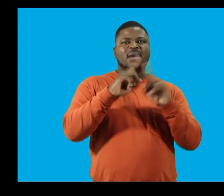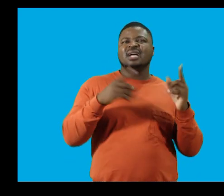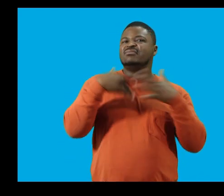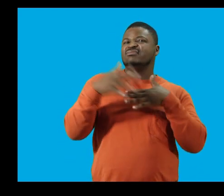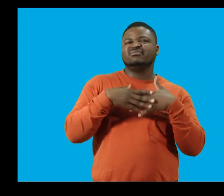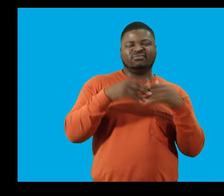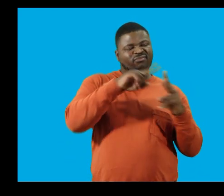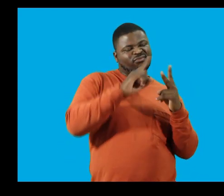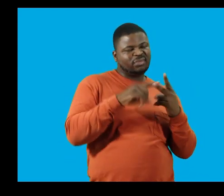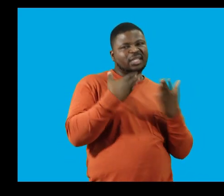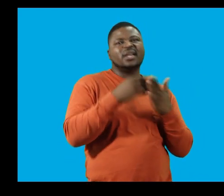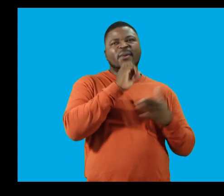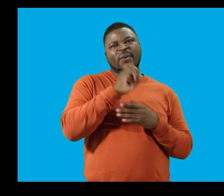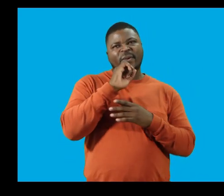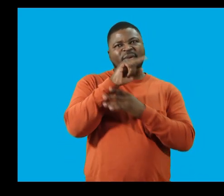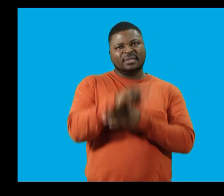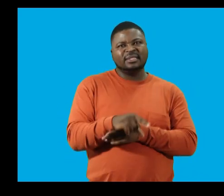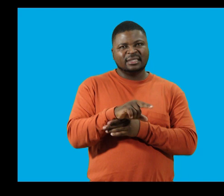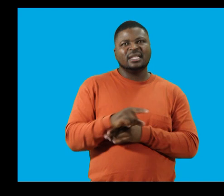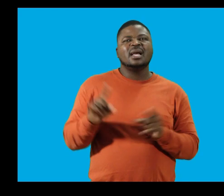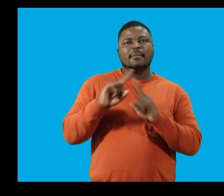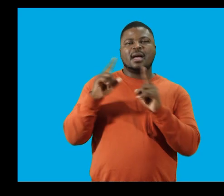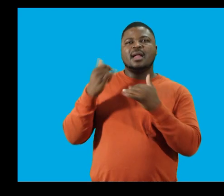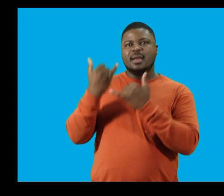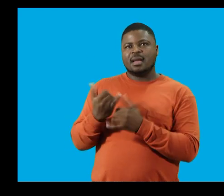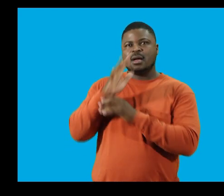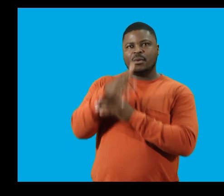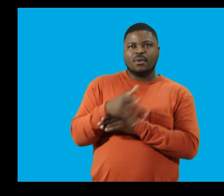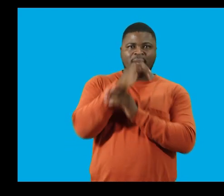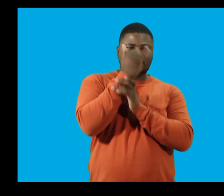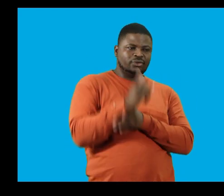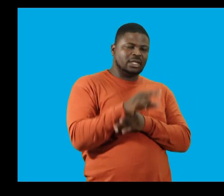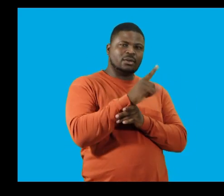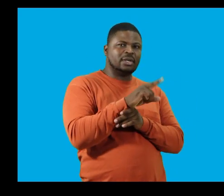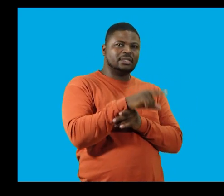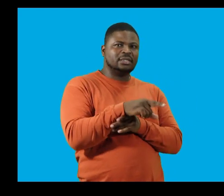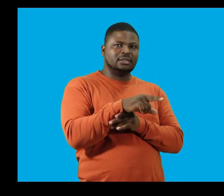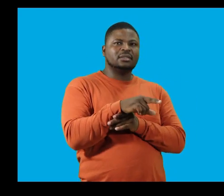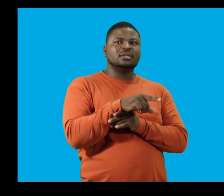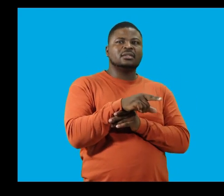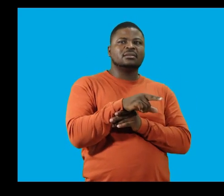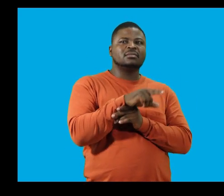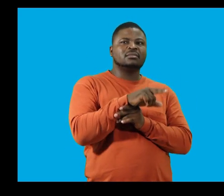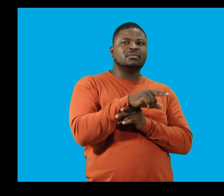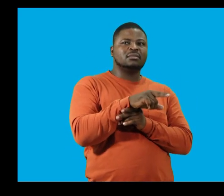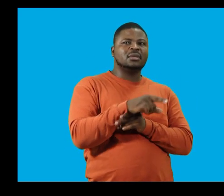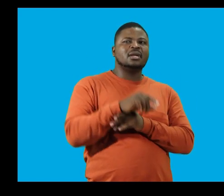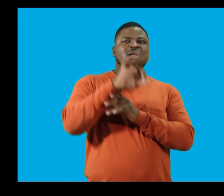use whichever one you choose. What you will be doing here is you will go to